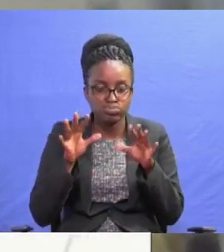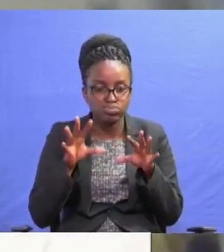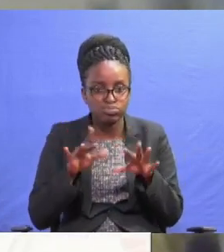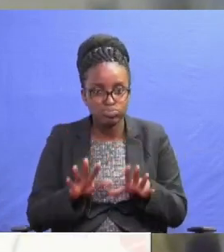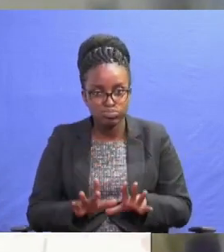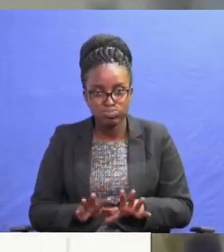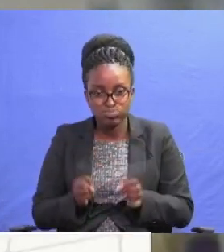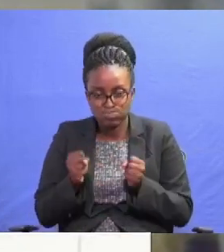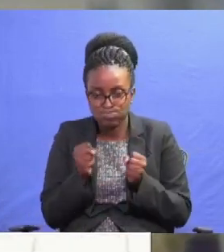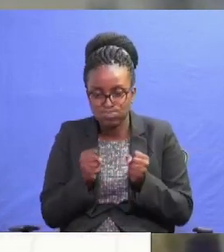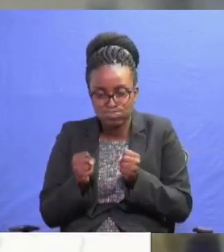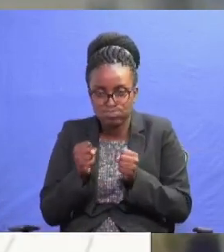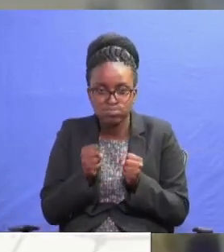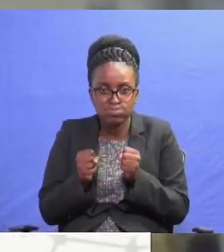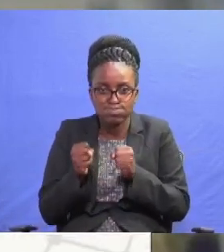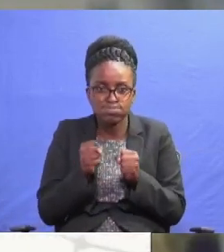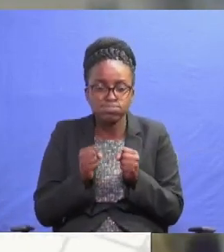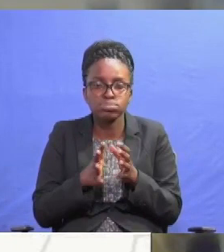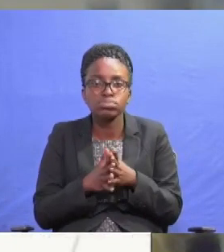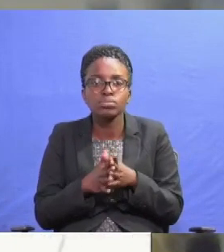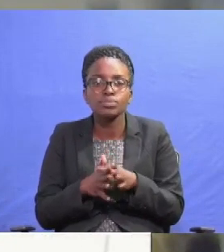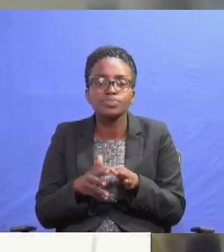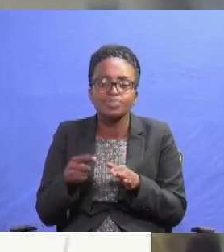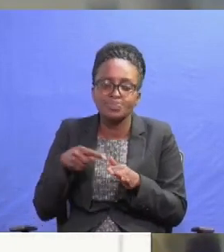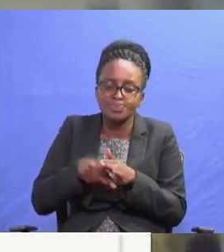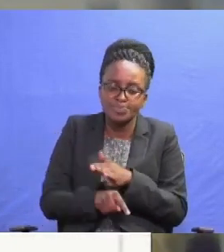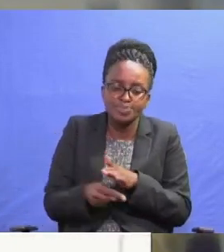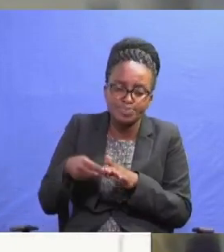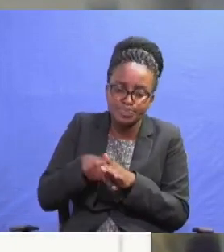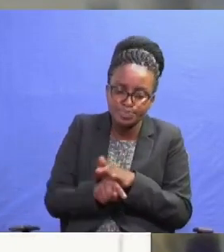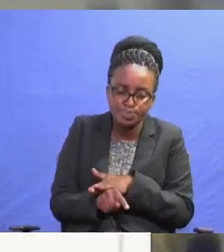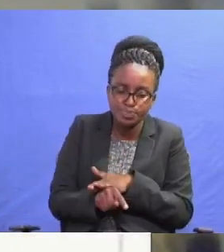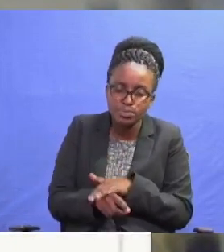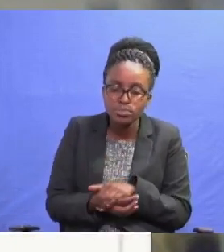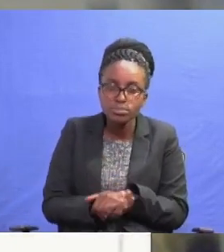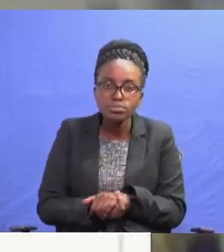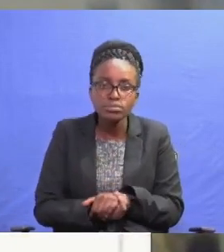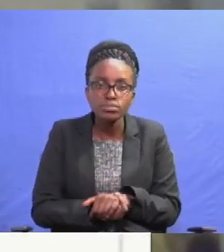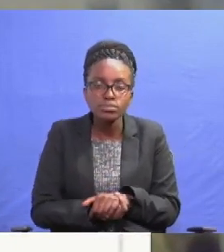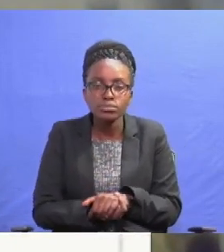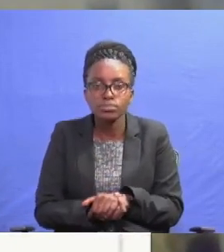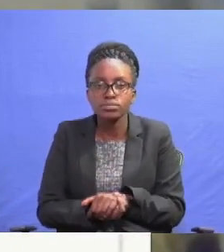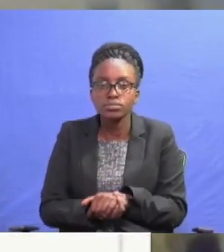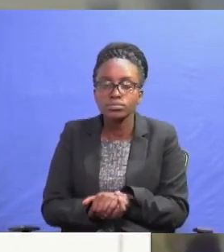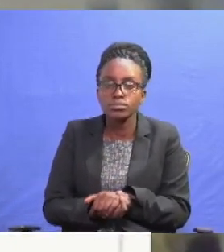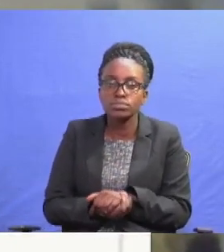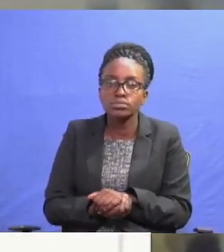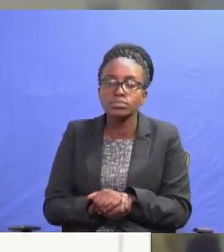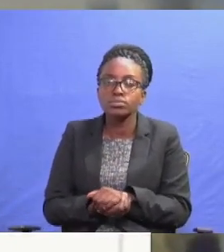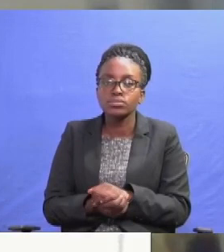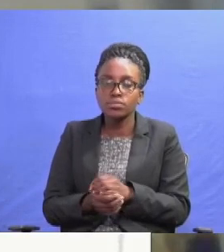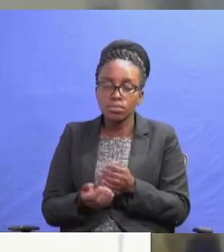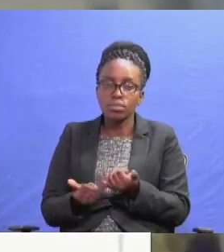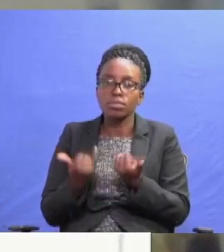it, the consequence is that you can sink. All right. And we don't want that to happen